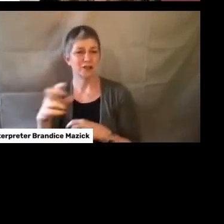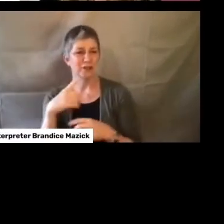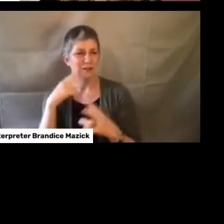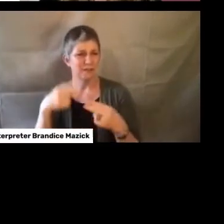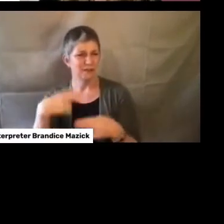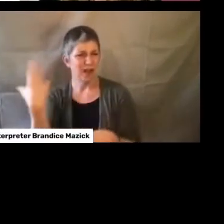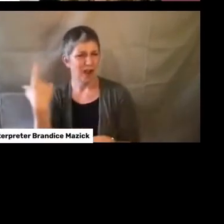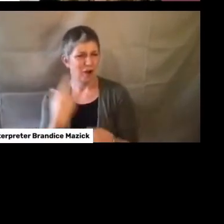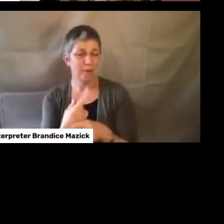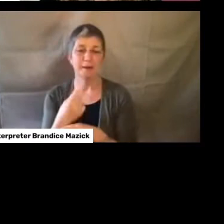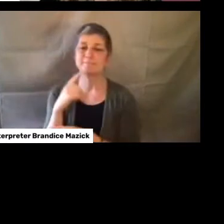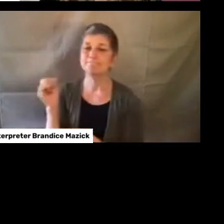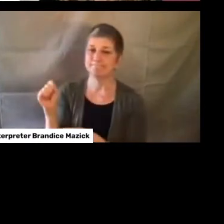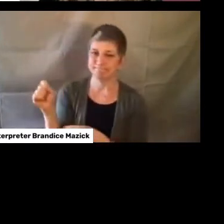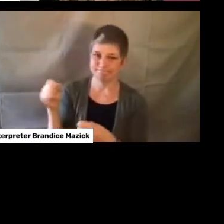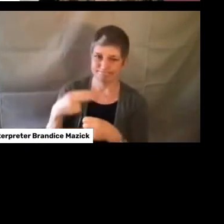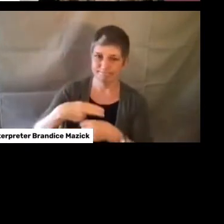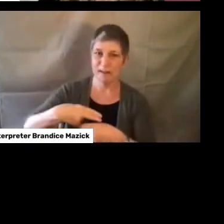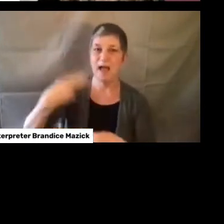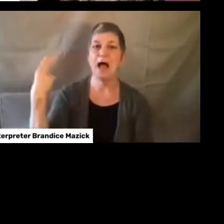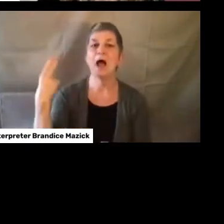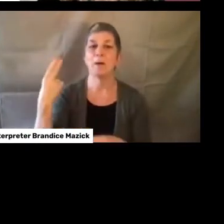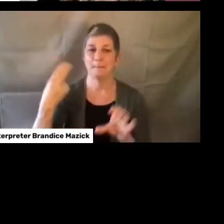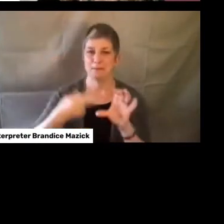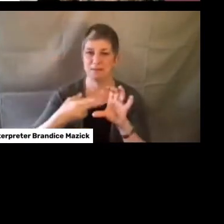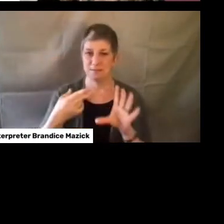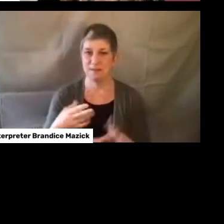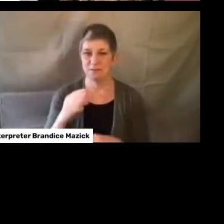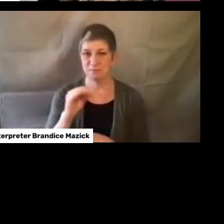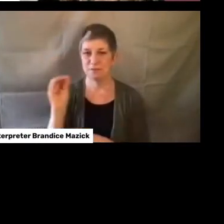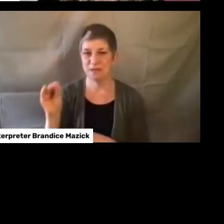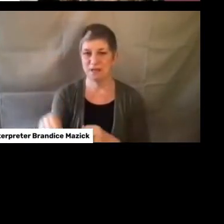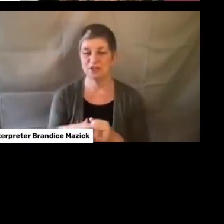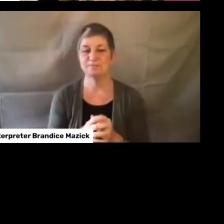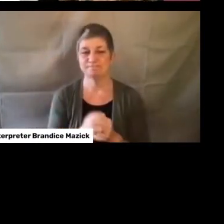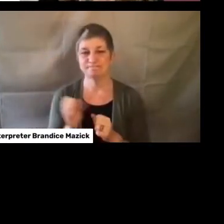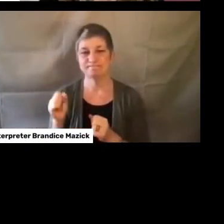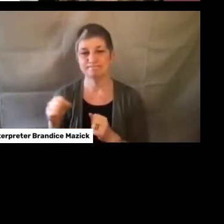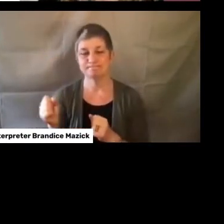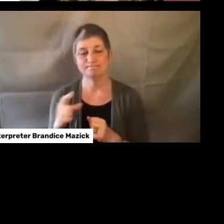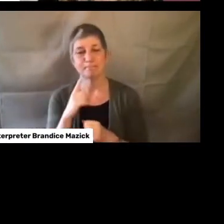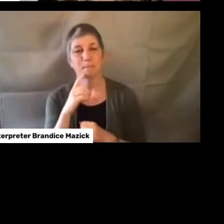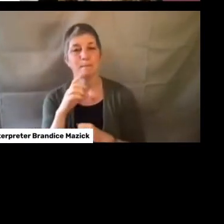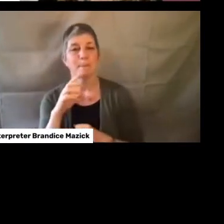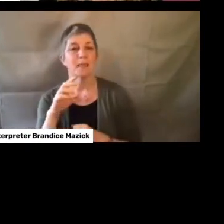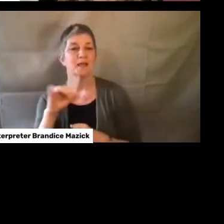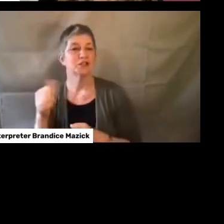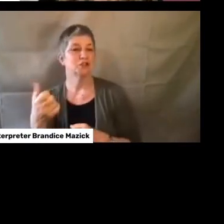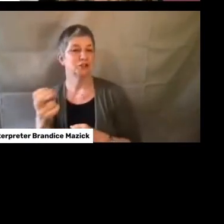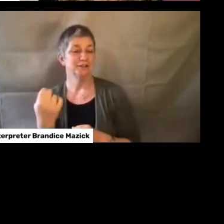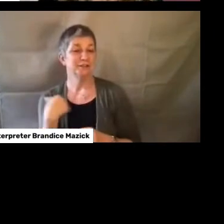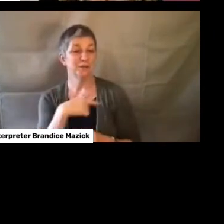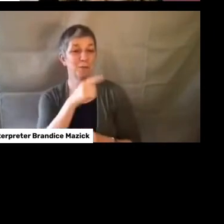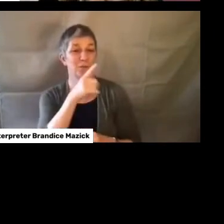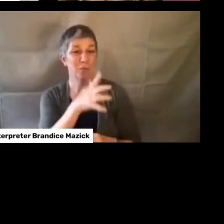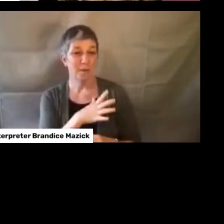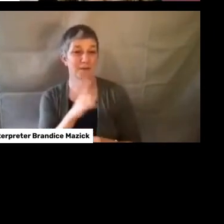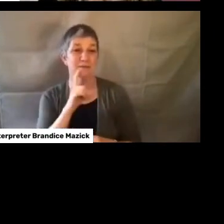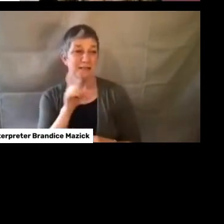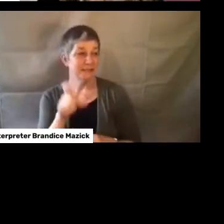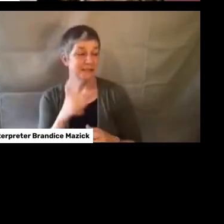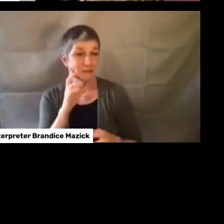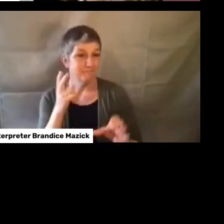It's much higher. It's higher. Yeah. It's higher. It's higher. Yeah, so women really need to step up